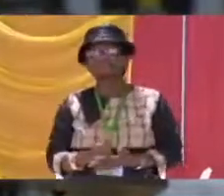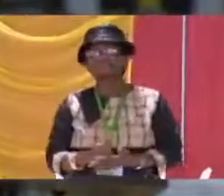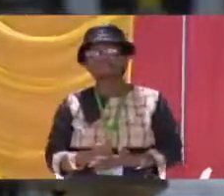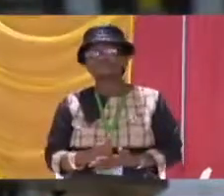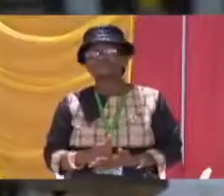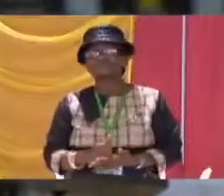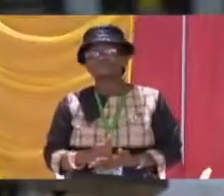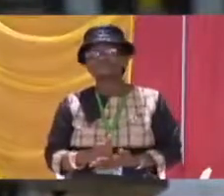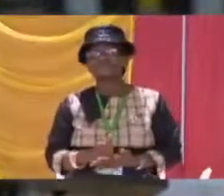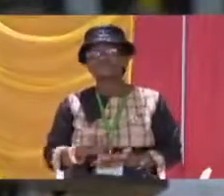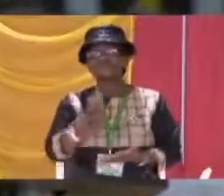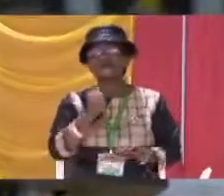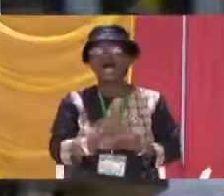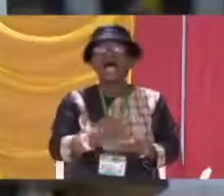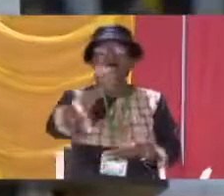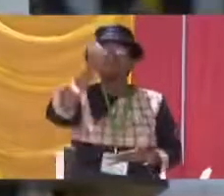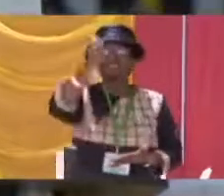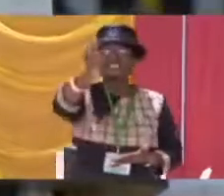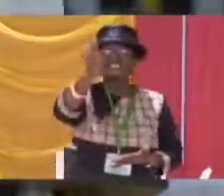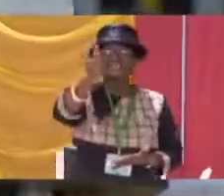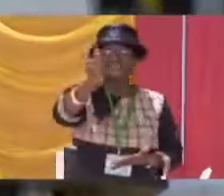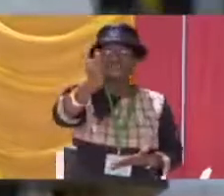Tilé tọ̀nàtọ̀nà ló máa dára fún yín.